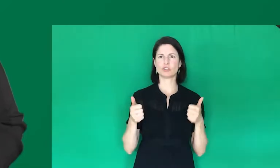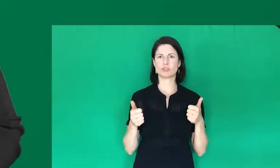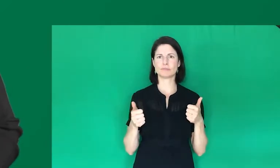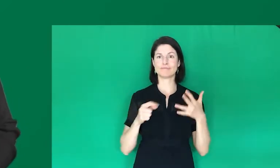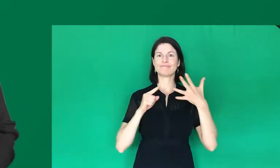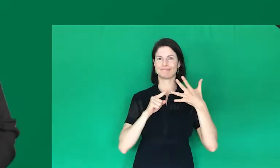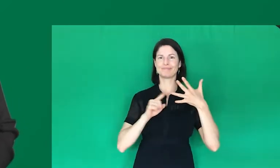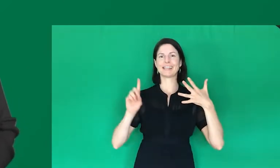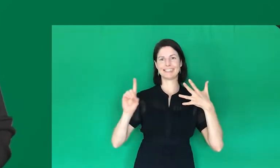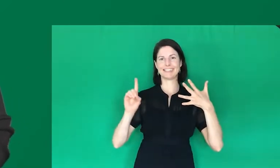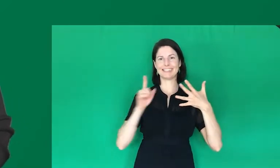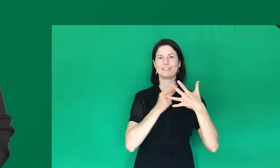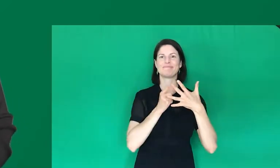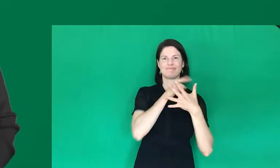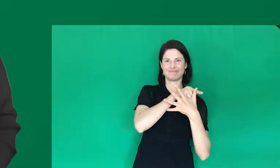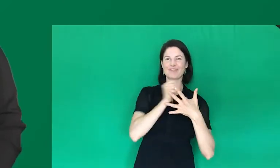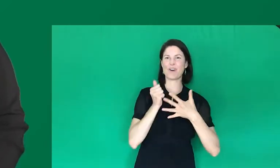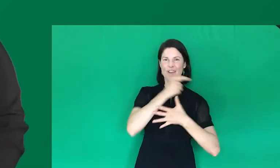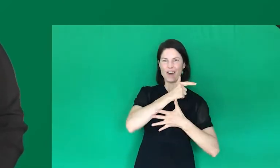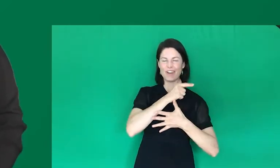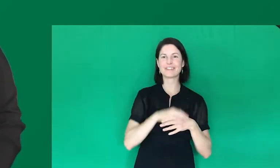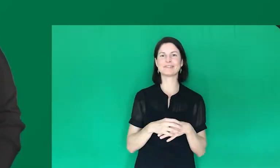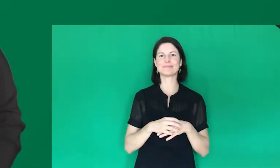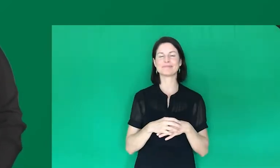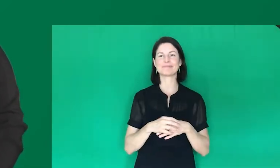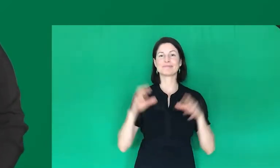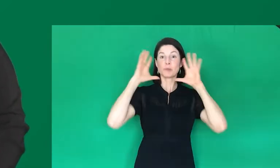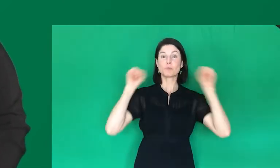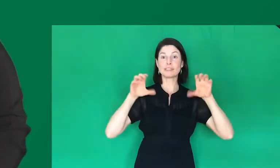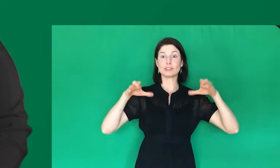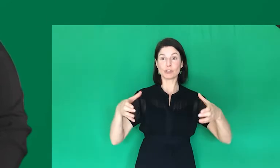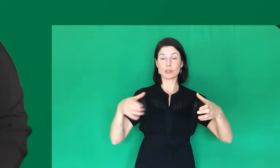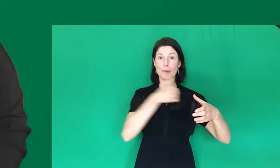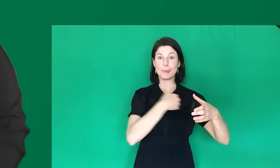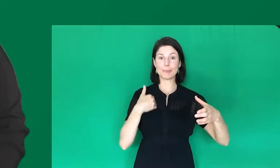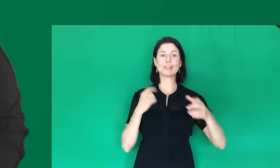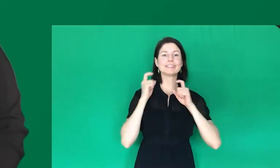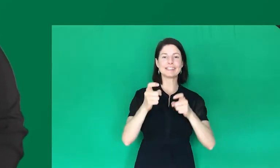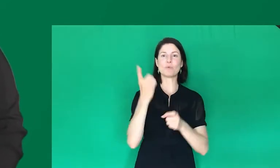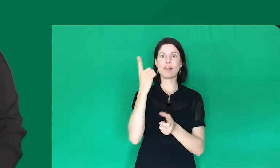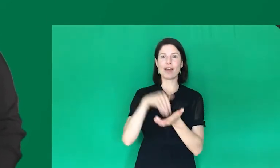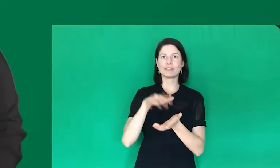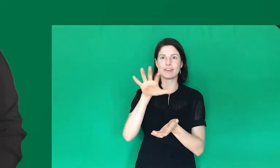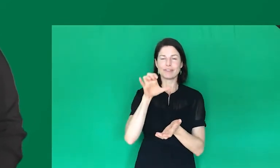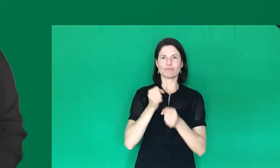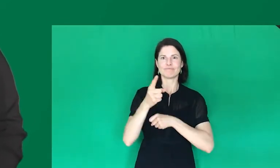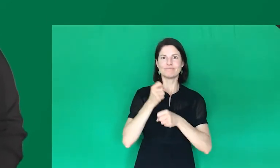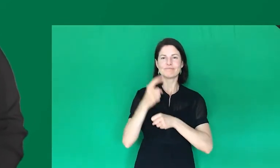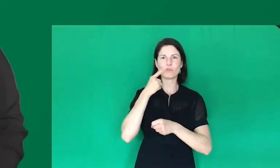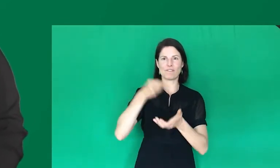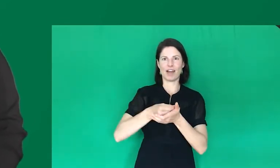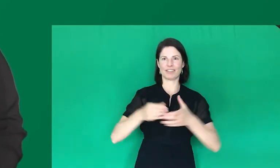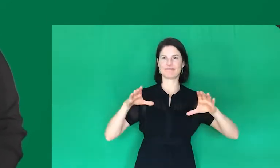The answer is D, all of the above. Members of the President's Circle give $1,500 annually to an unrestricted